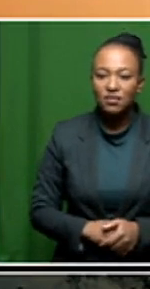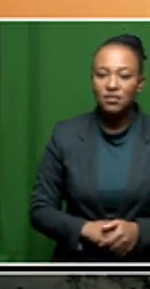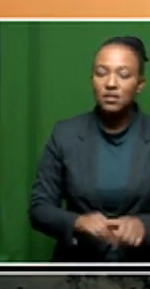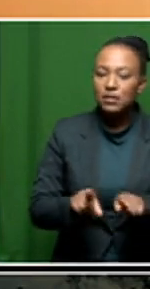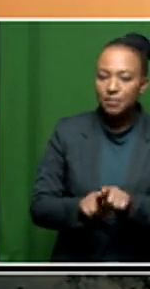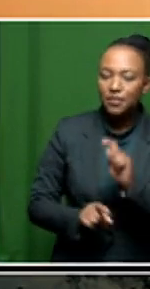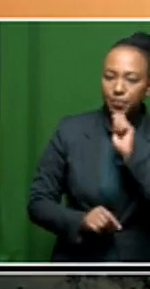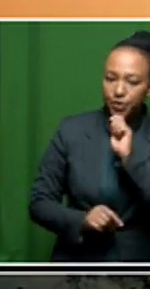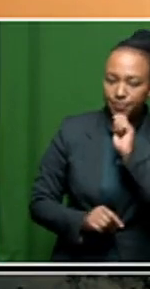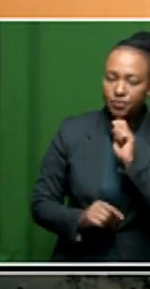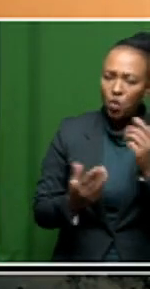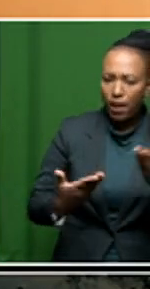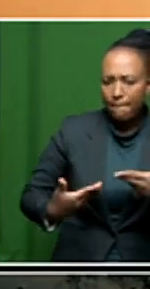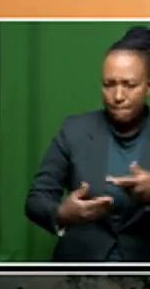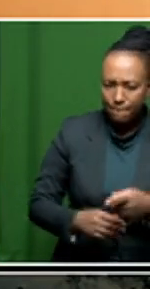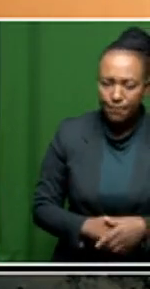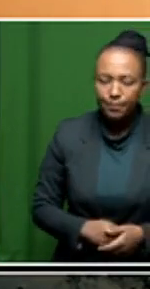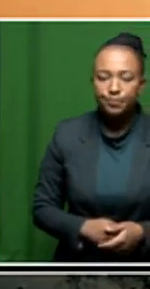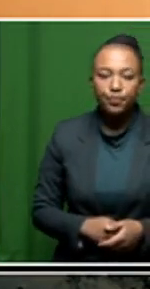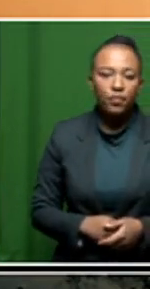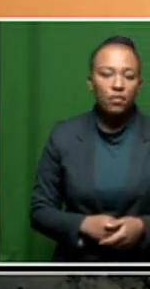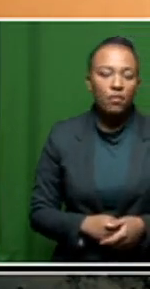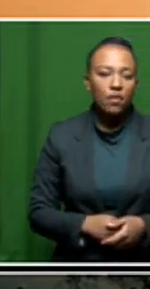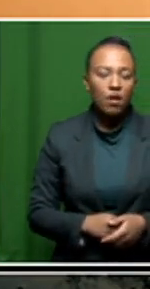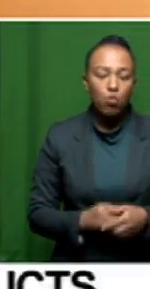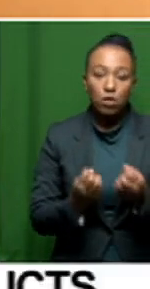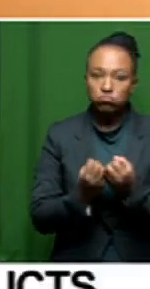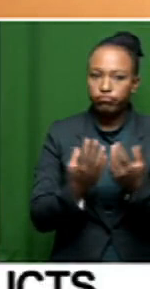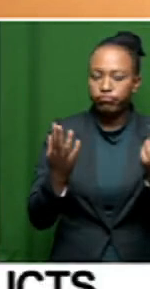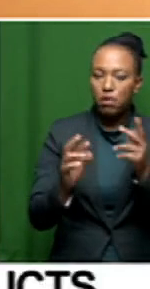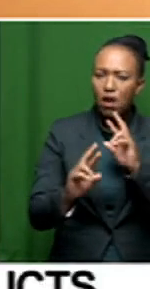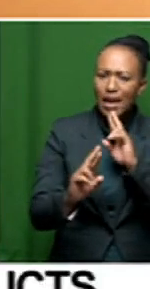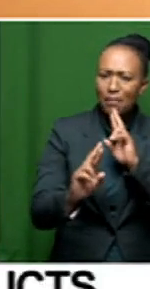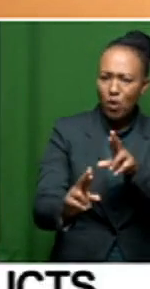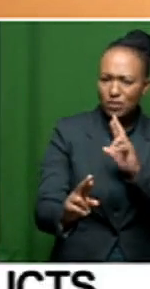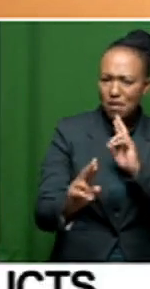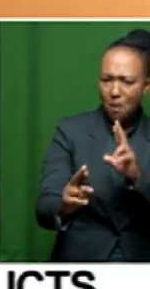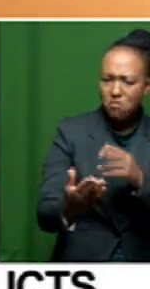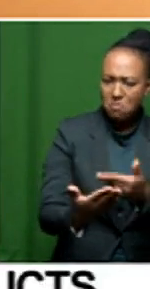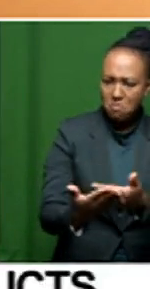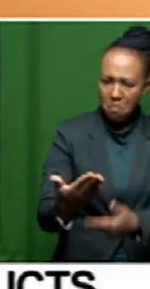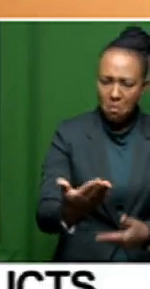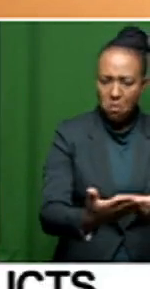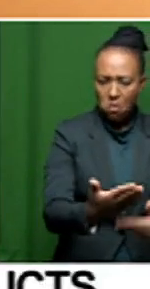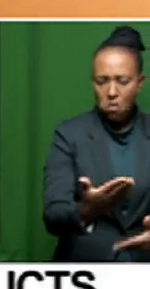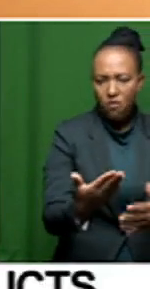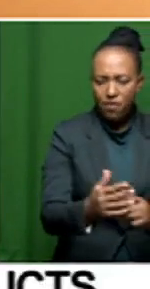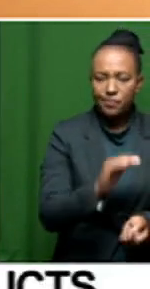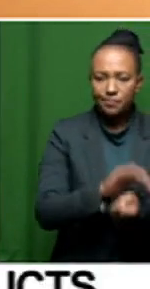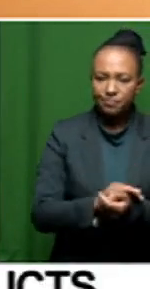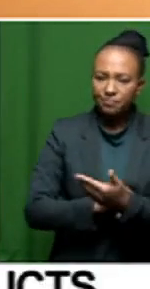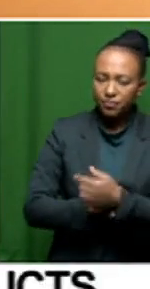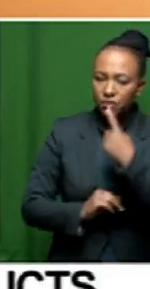been... Welcome. There have been numerous reports detailing some of the concerns around what has been happening